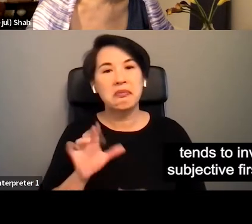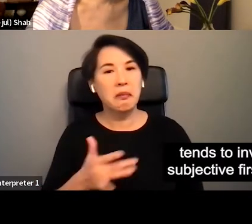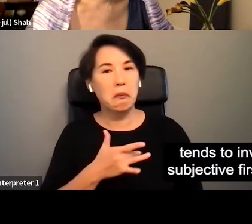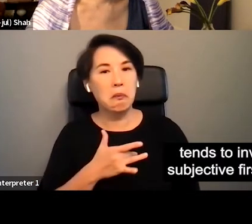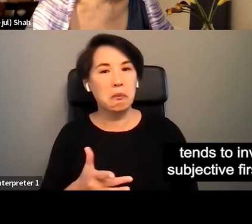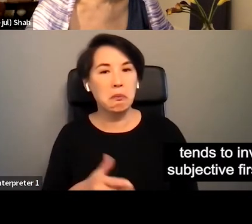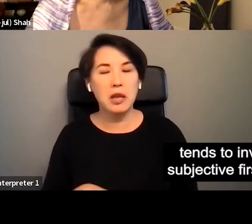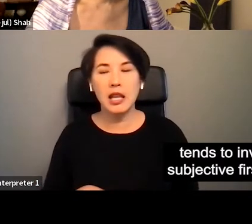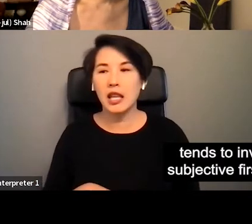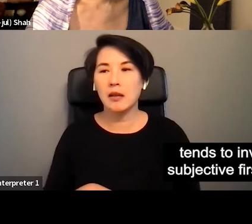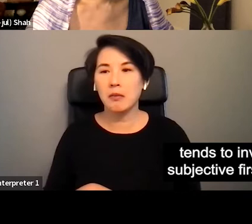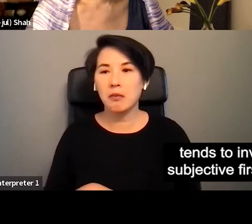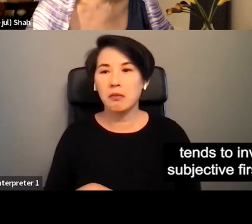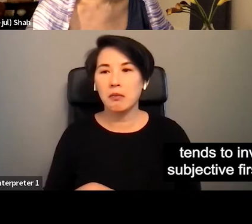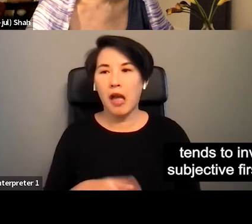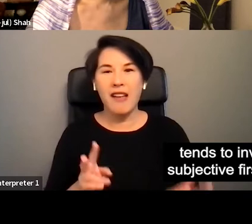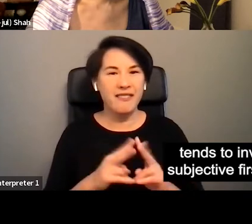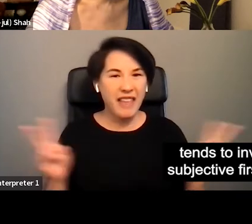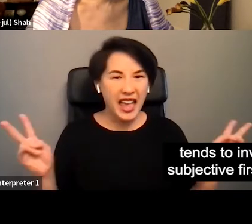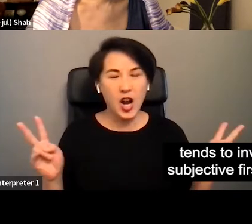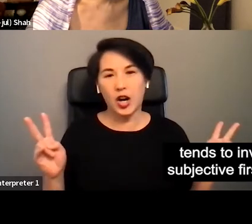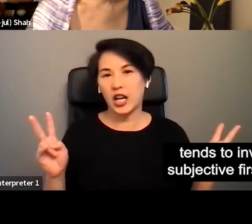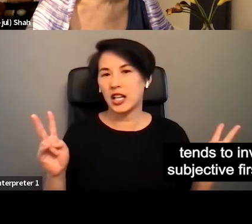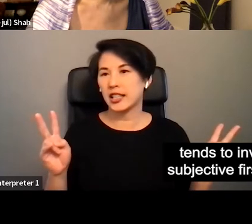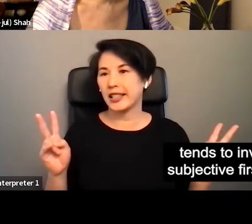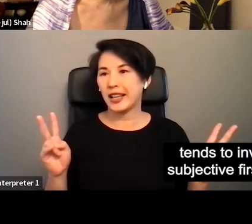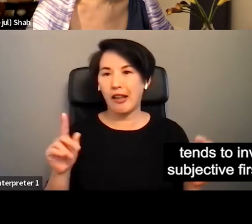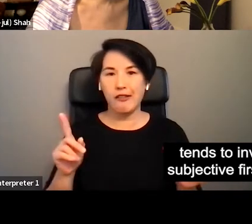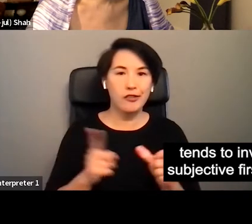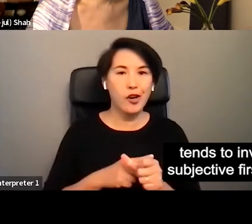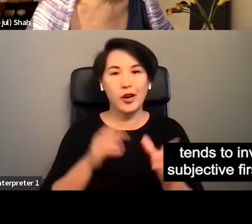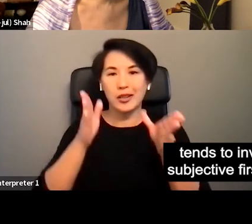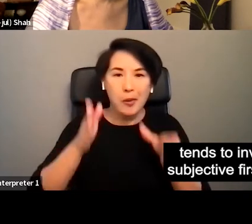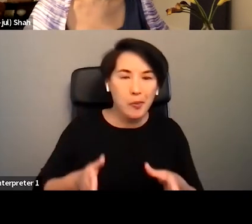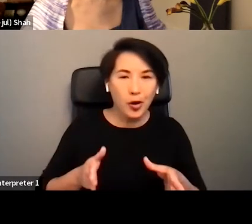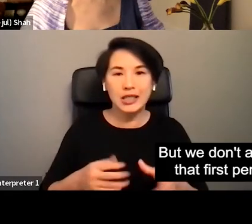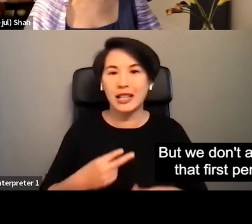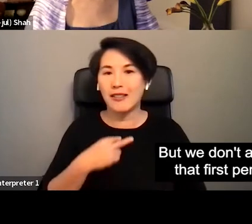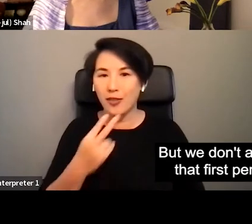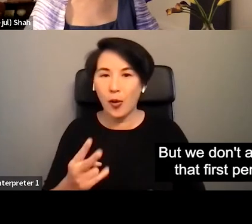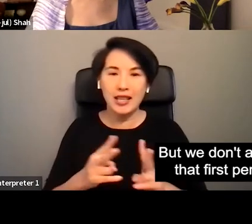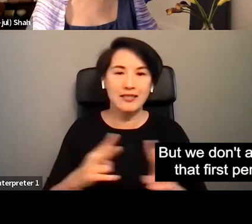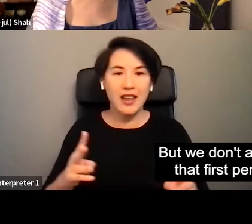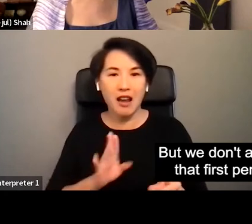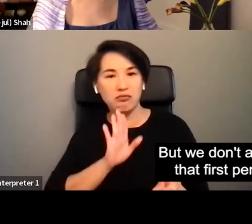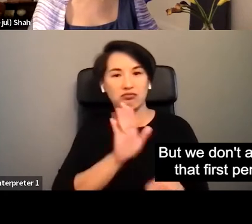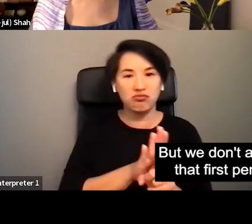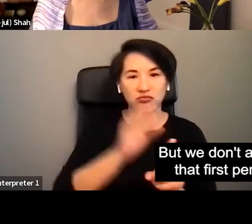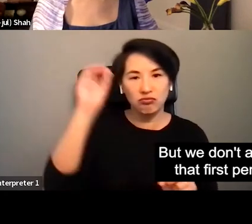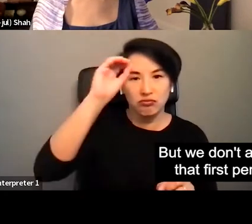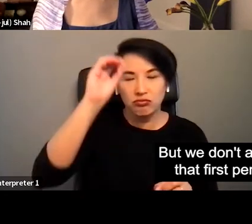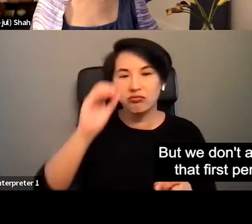tends to involve a deeply subjective first person voice. But